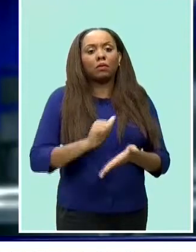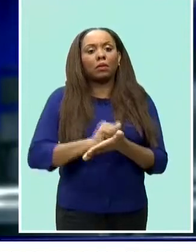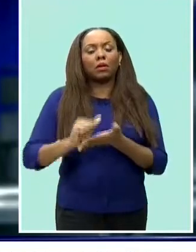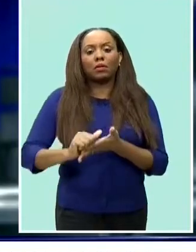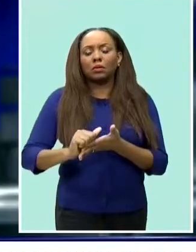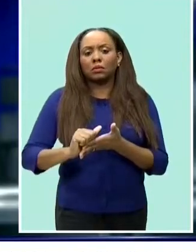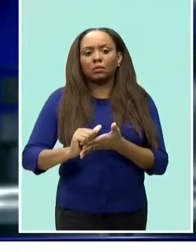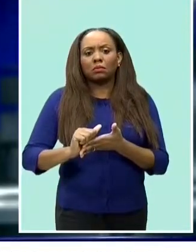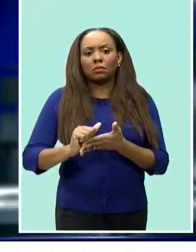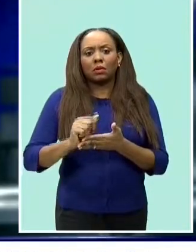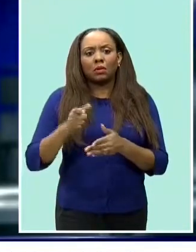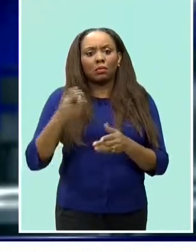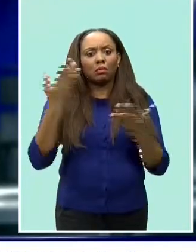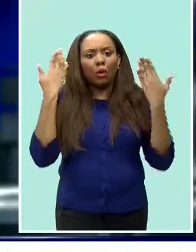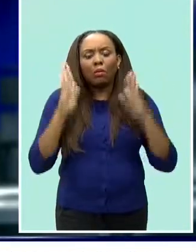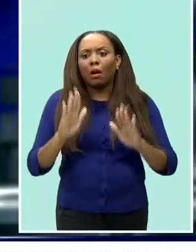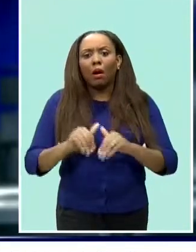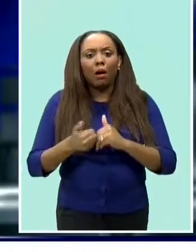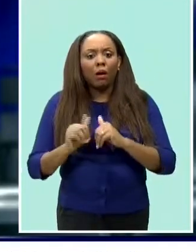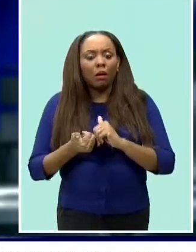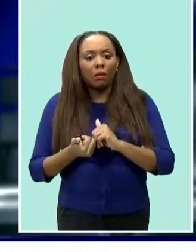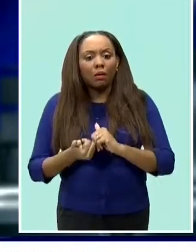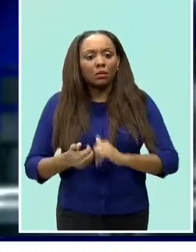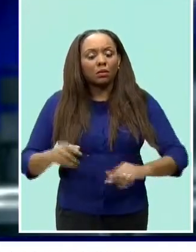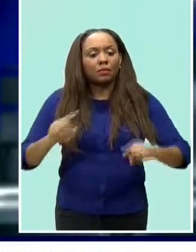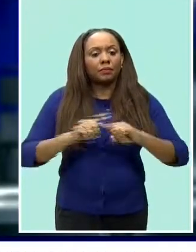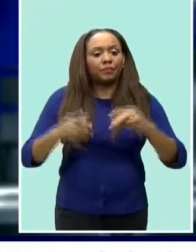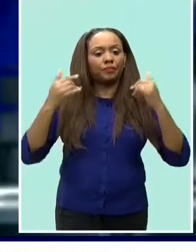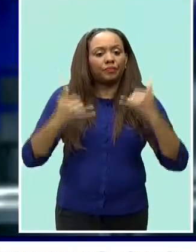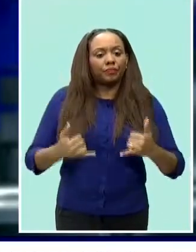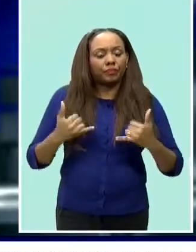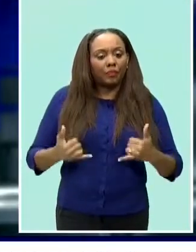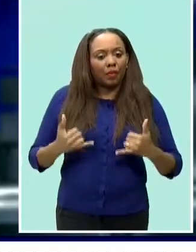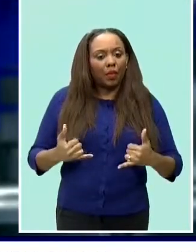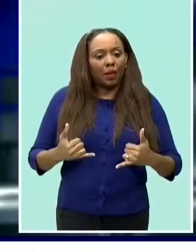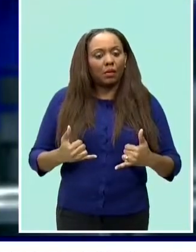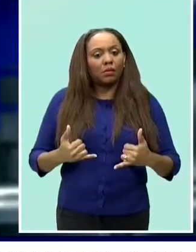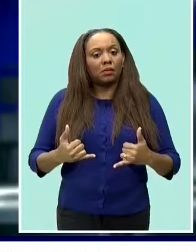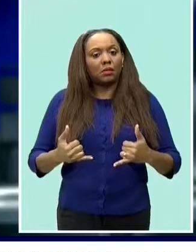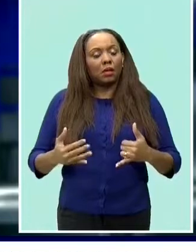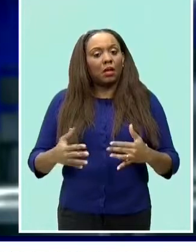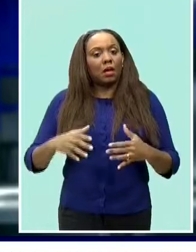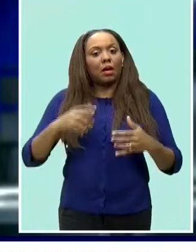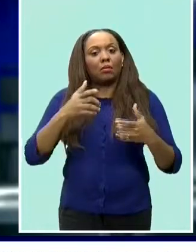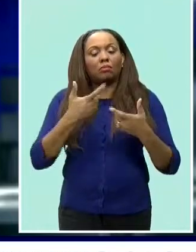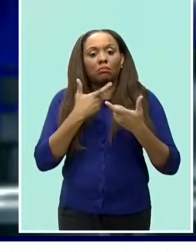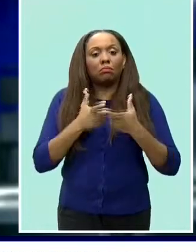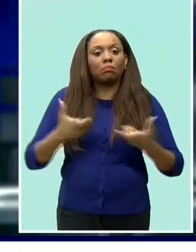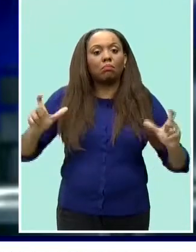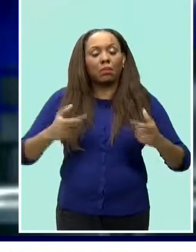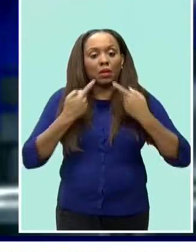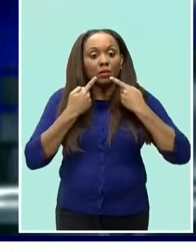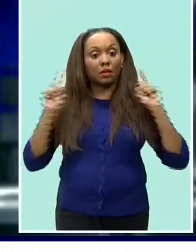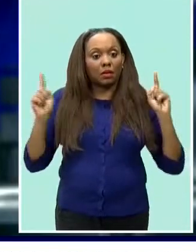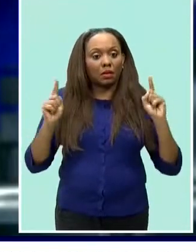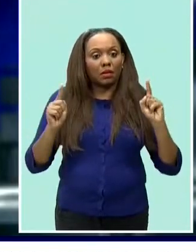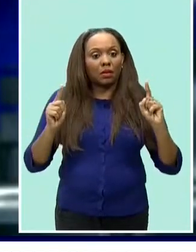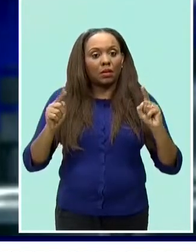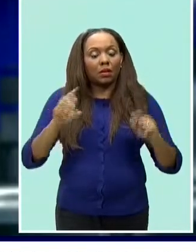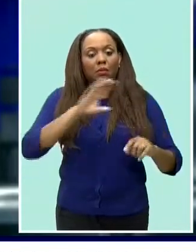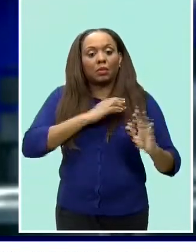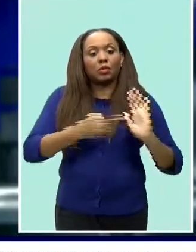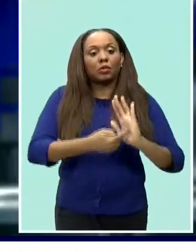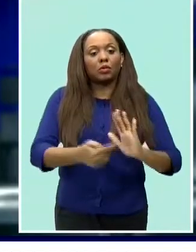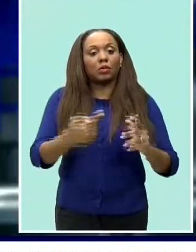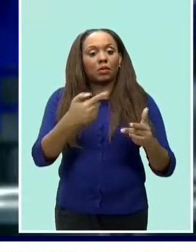knowledge. Well, now today, the investigation into these cases got a huge shot in the arm when police released these